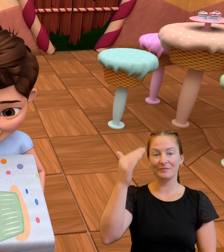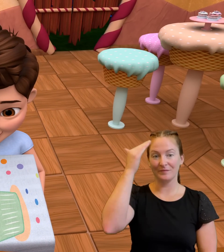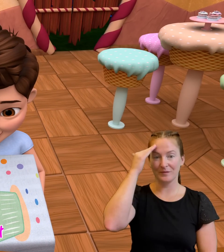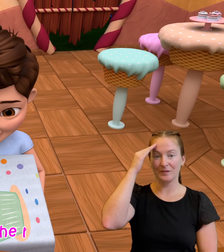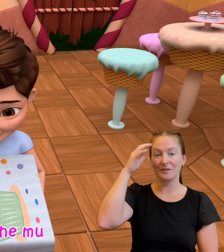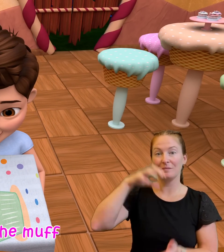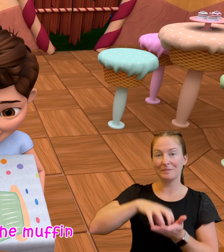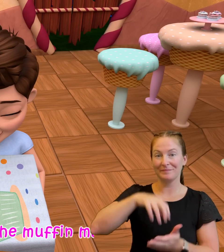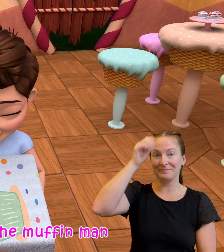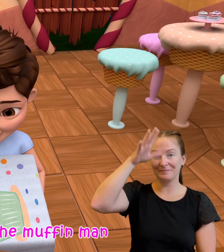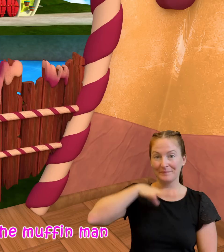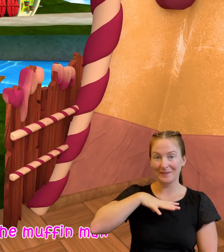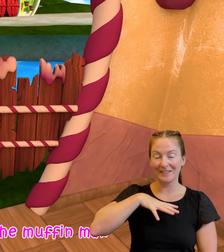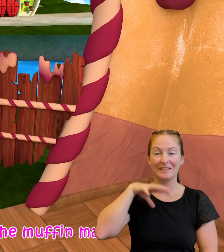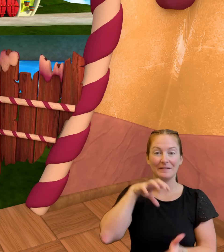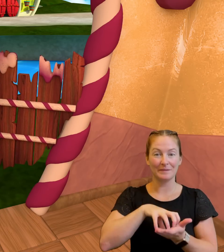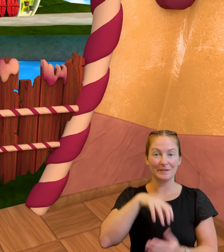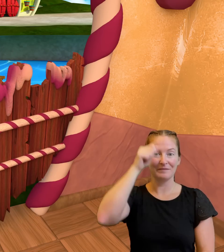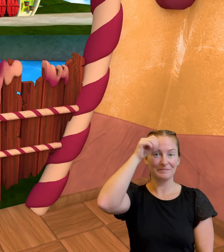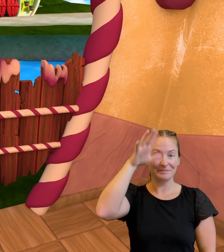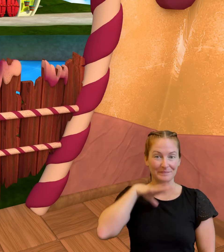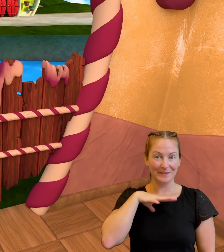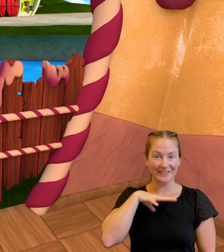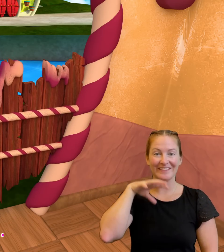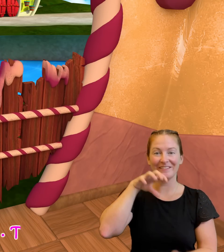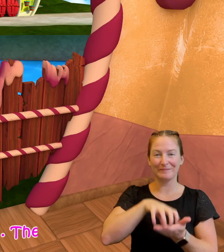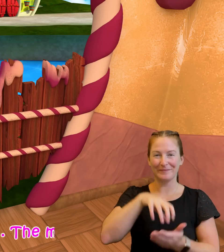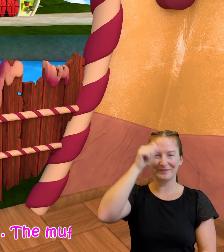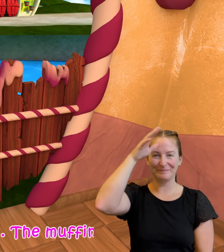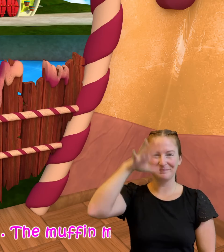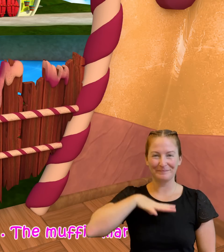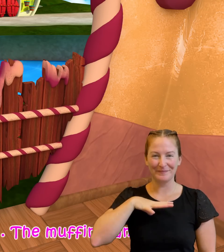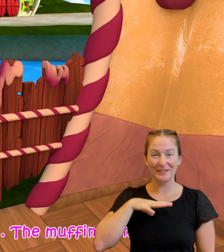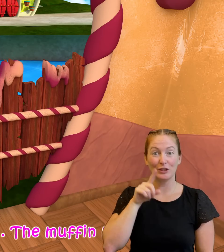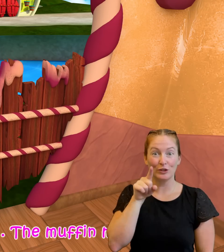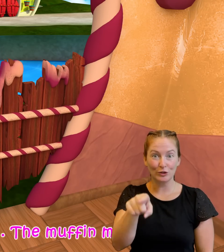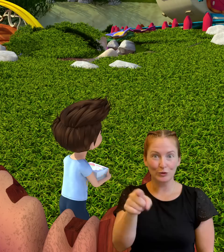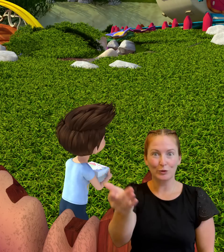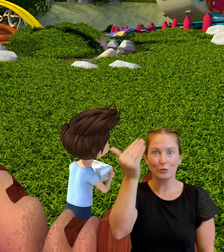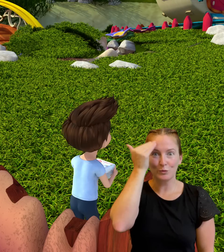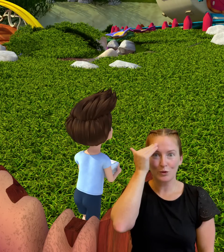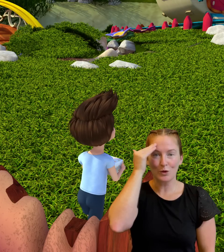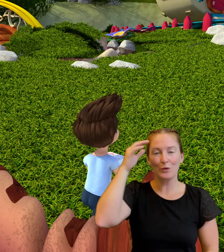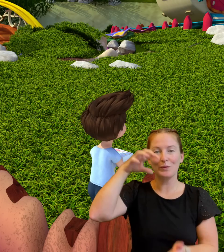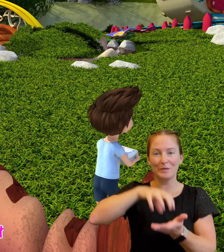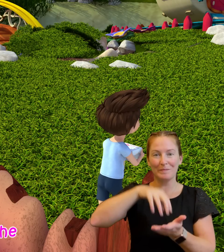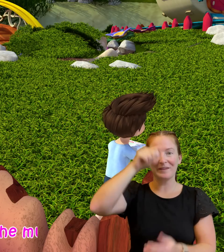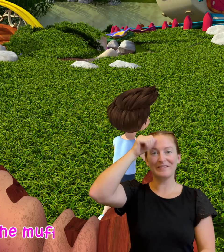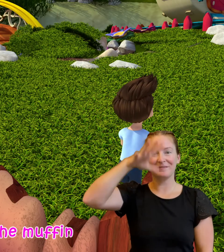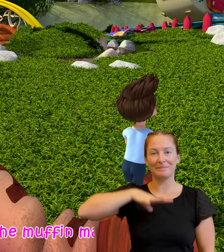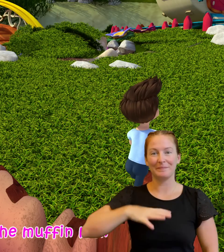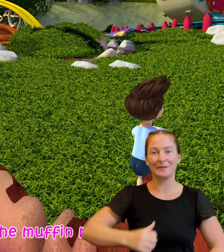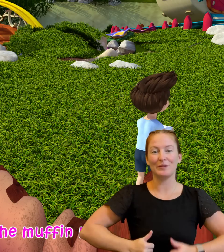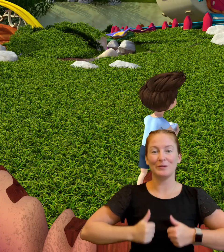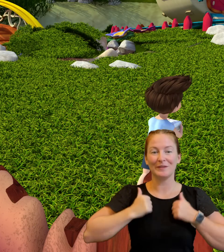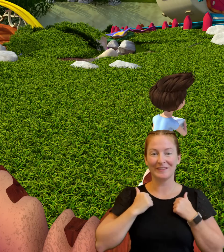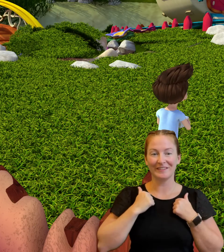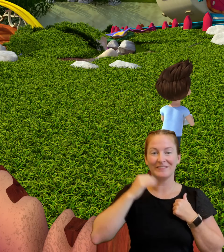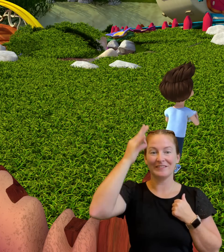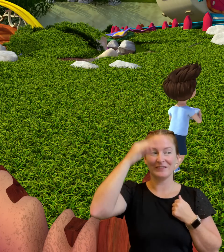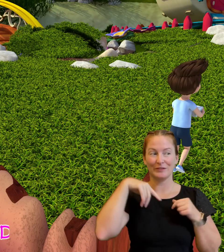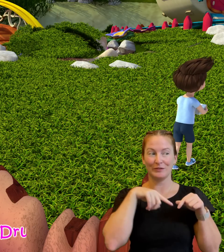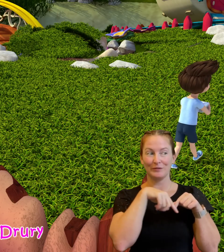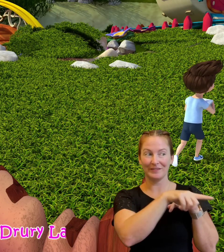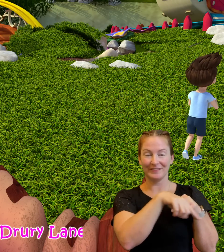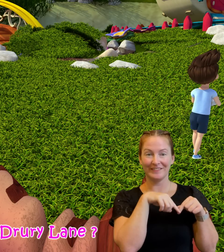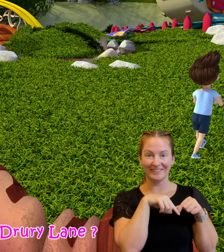Do you know the Muffin Man, the Muffin Man, the Muffin Man? Do you know the Muffin Man who